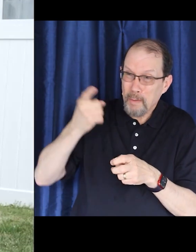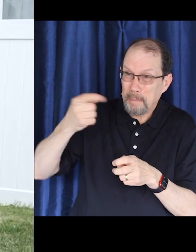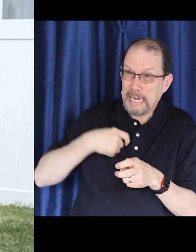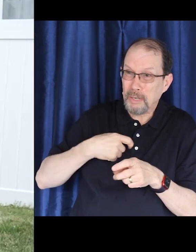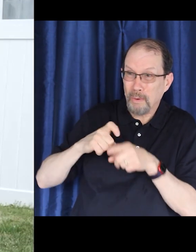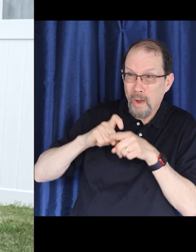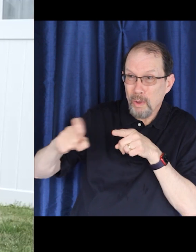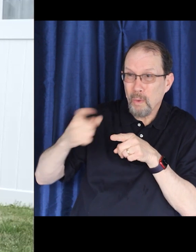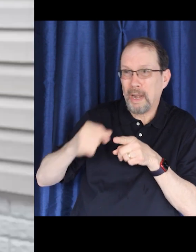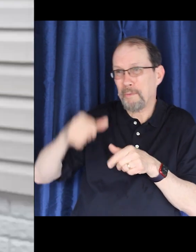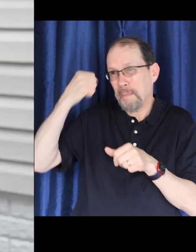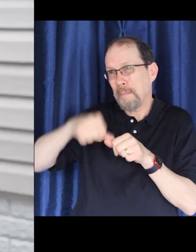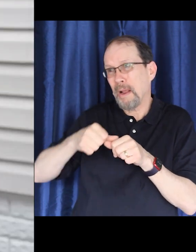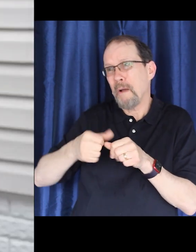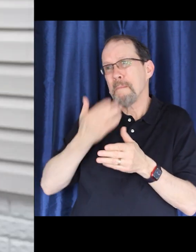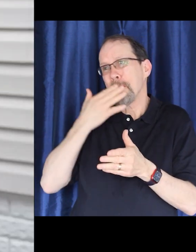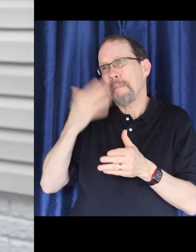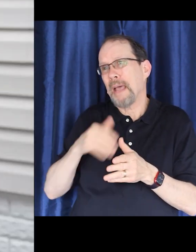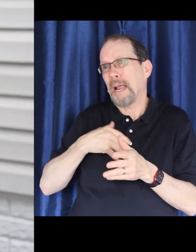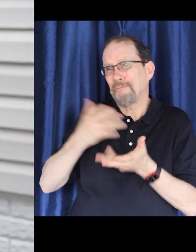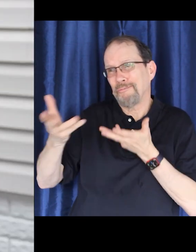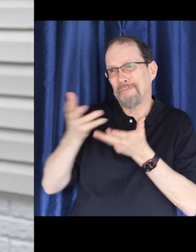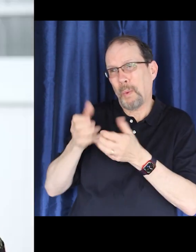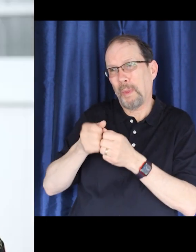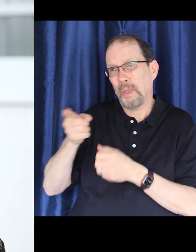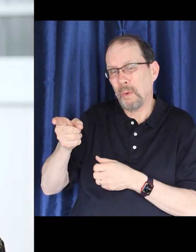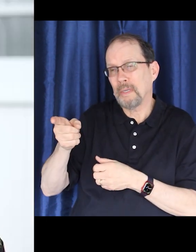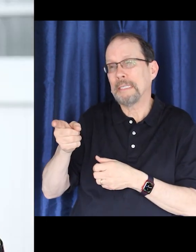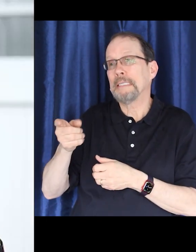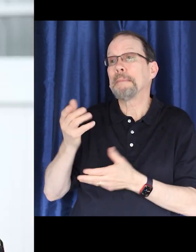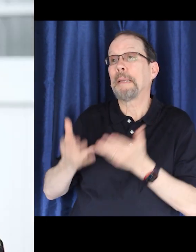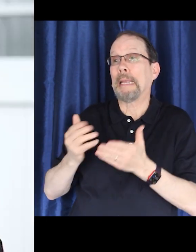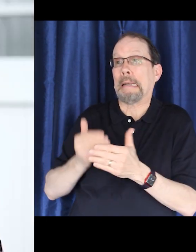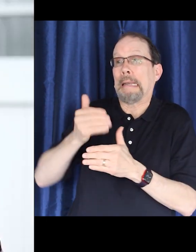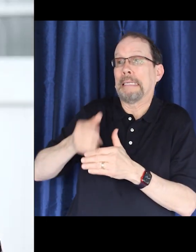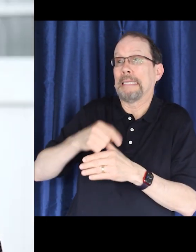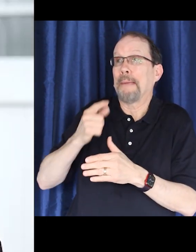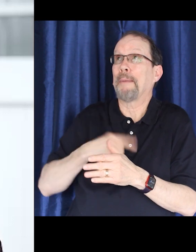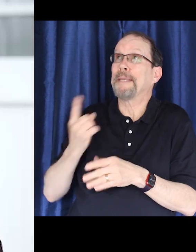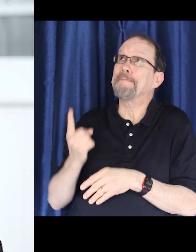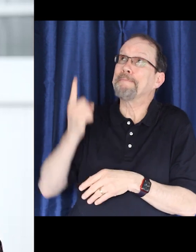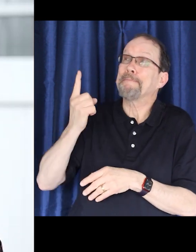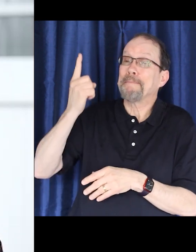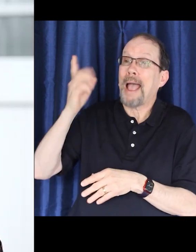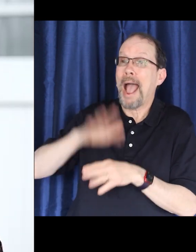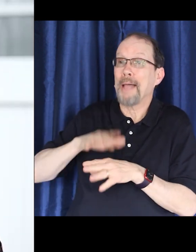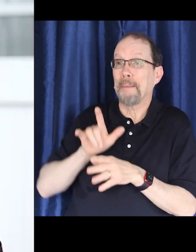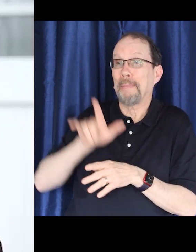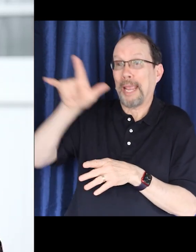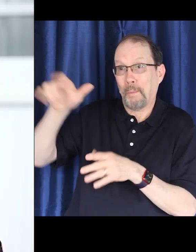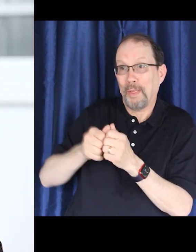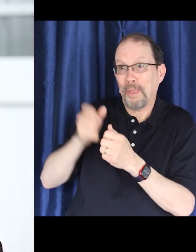worse, Navea Do you know how hard it was to contact you when I remembered